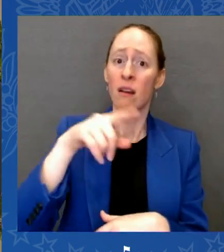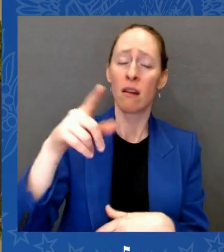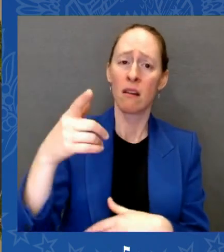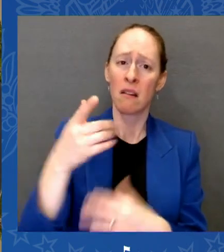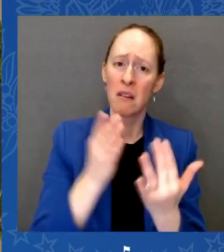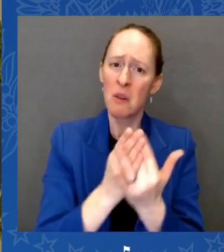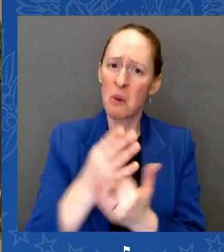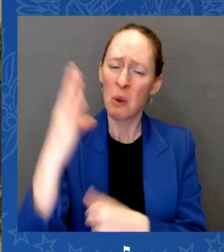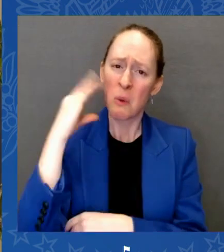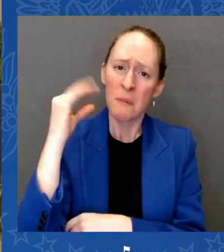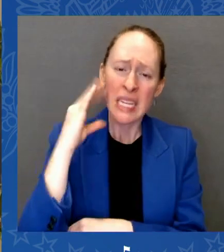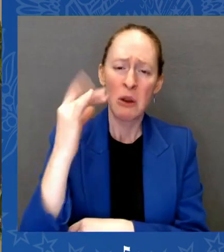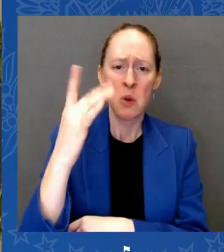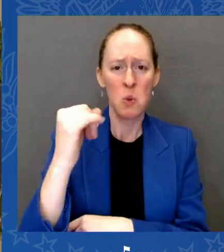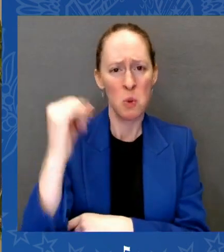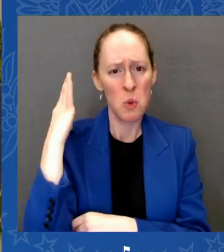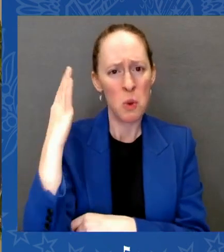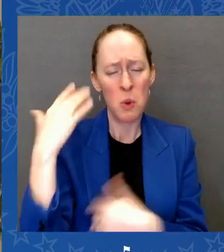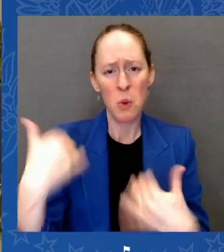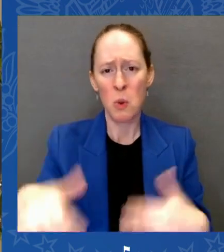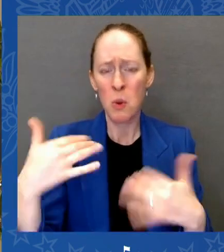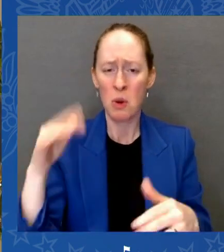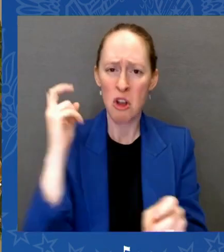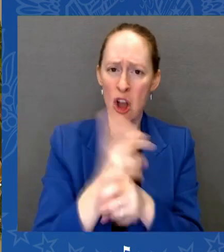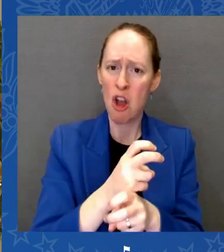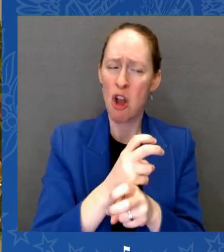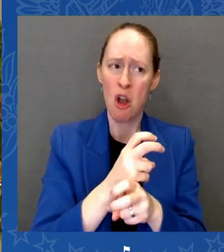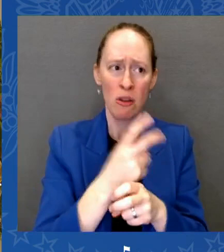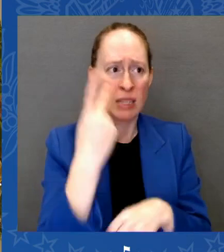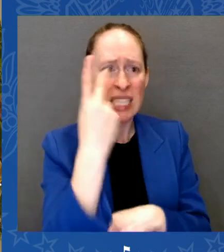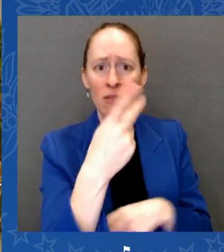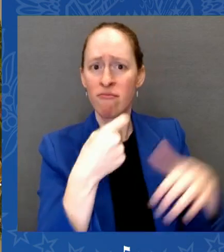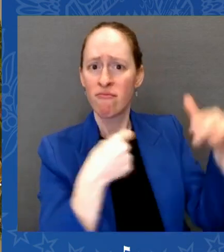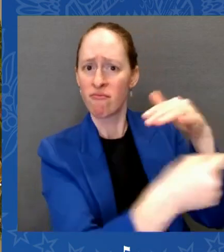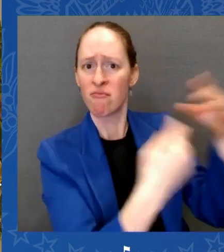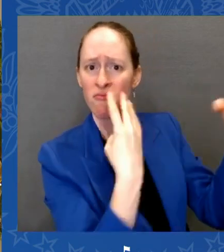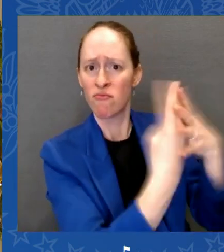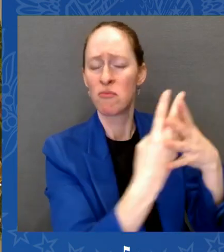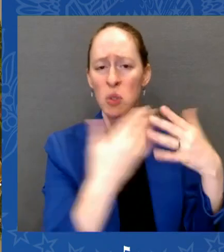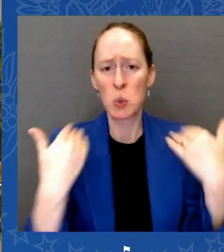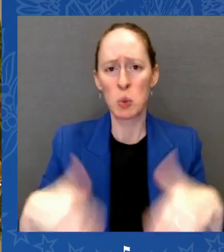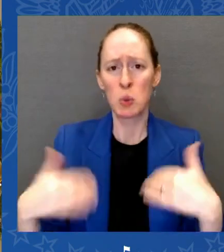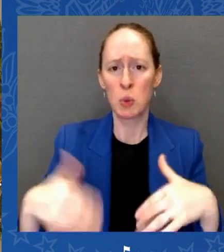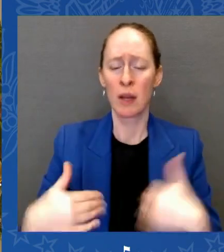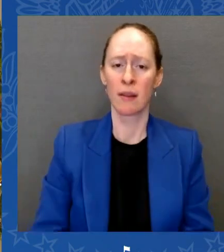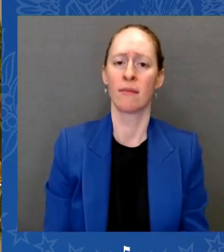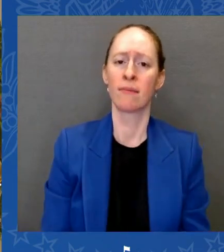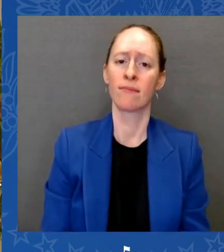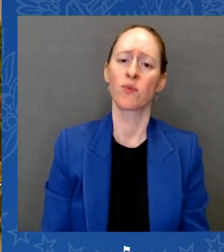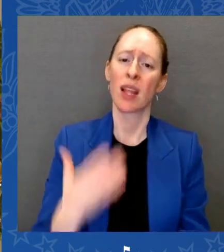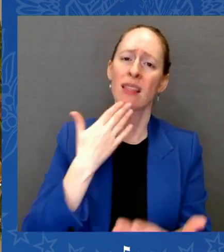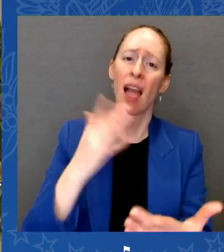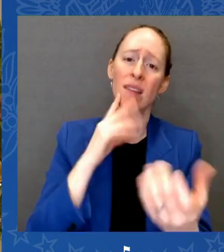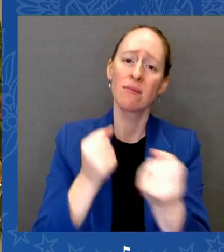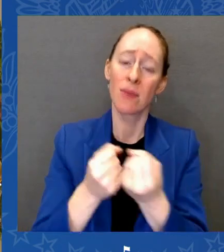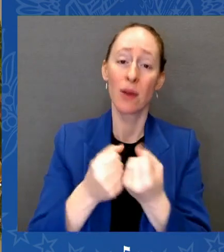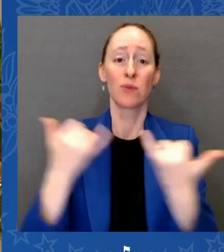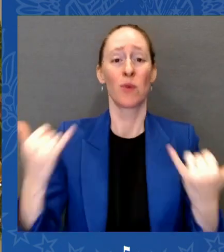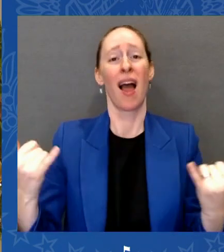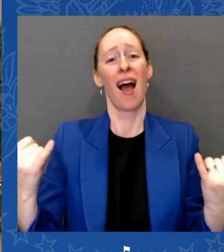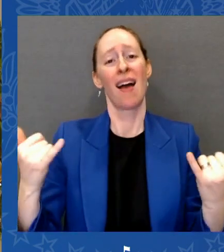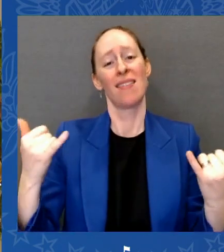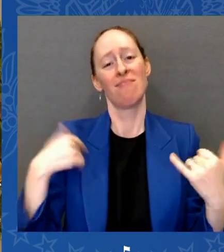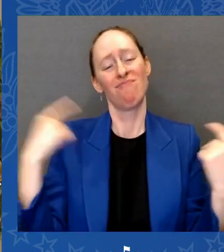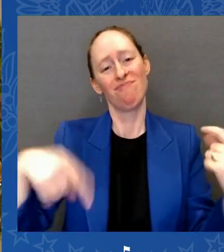your support. And today is just a happy day for me and my family. So I'm going to smile right now. thank